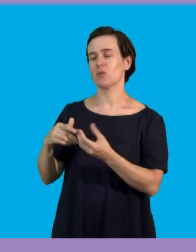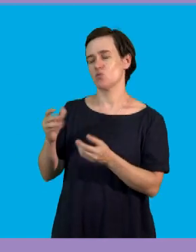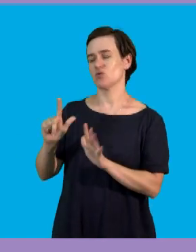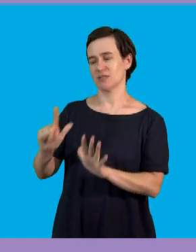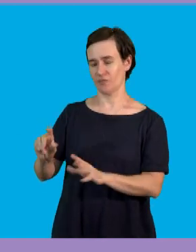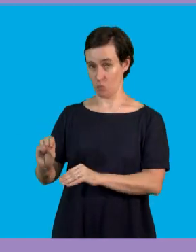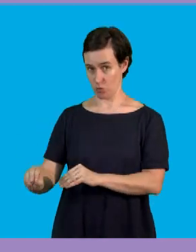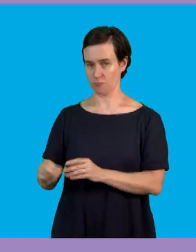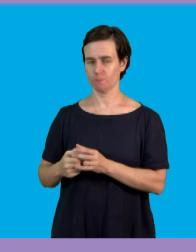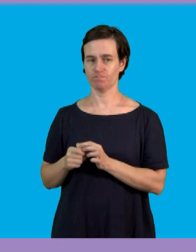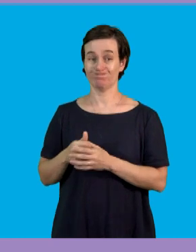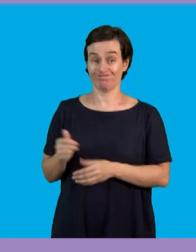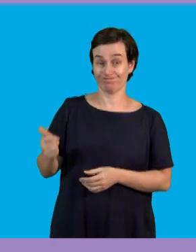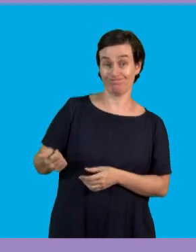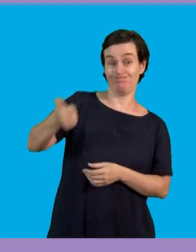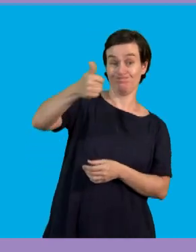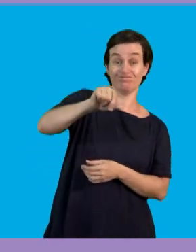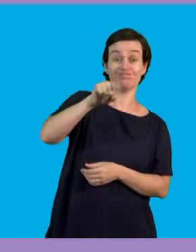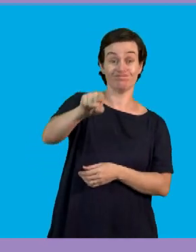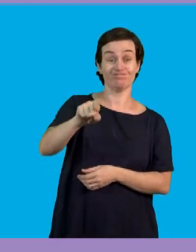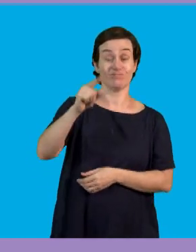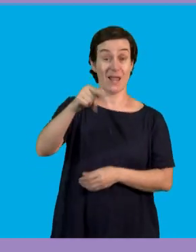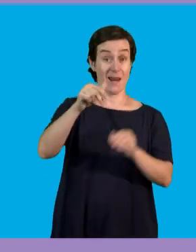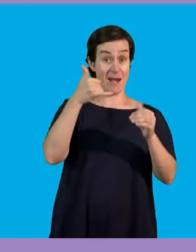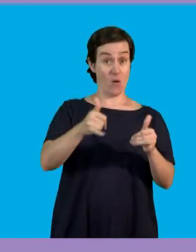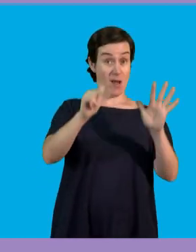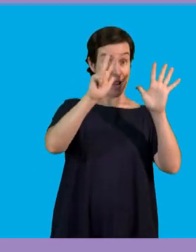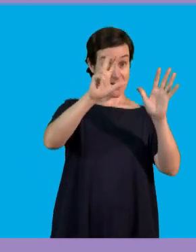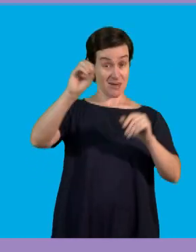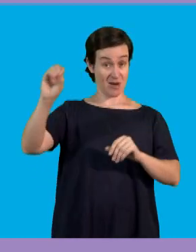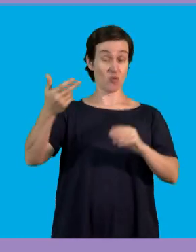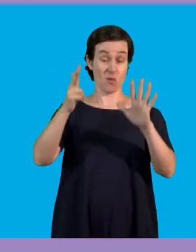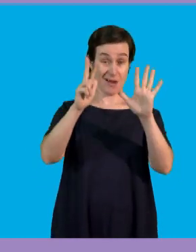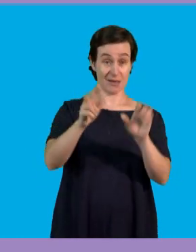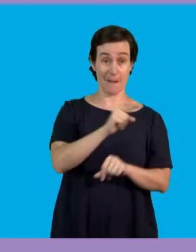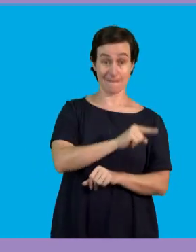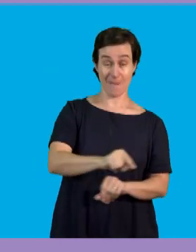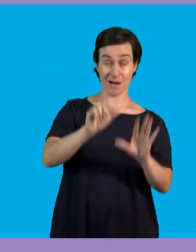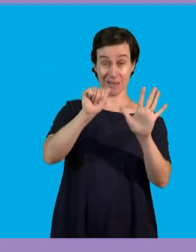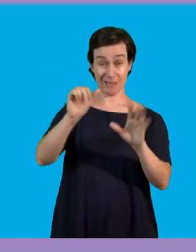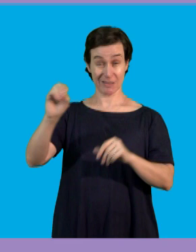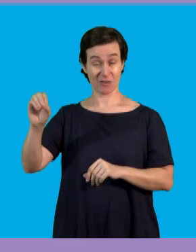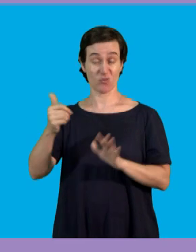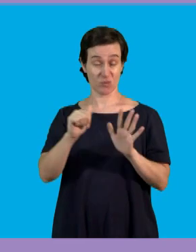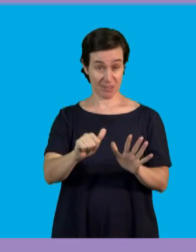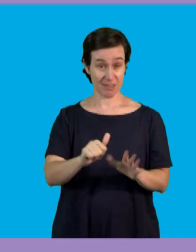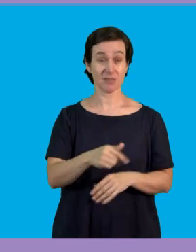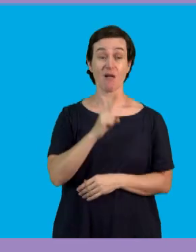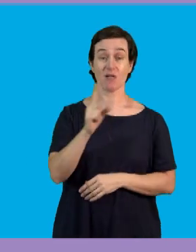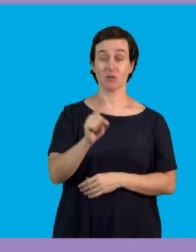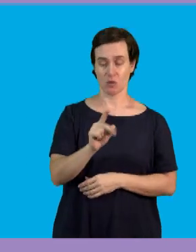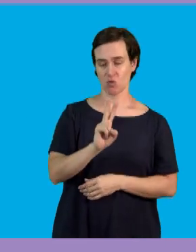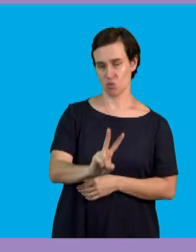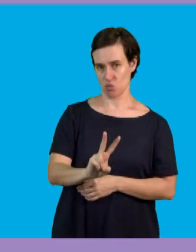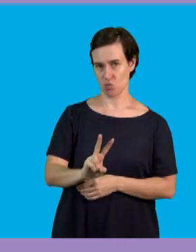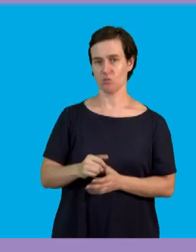tens. And then when we go over to the hundreds, we have 800s minus 600s. Our answer there is going to be